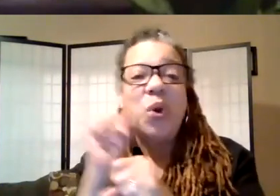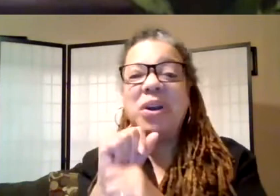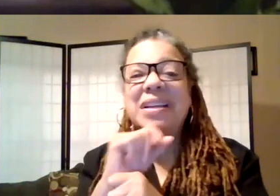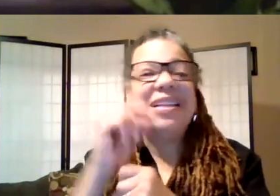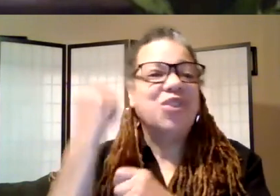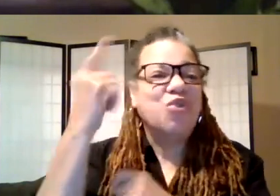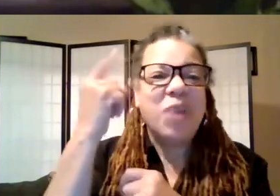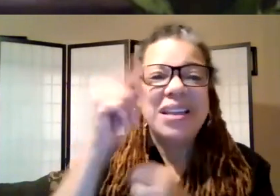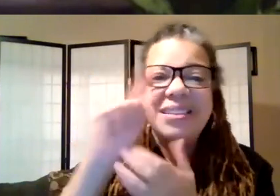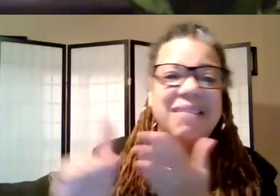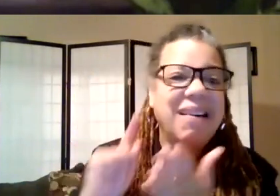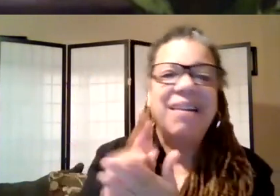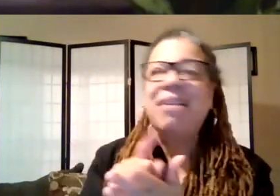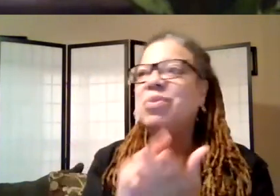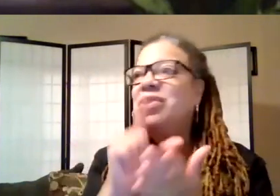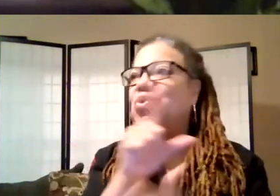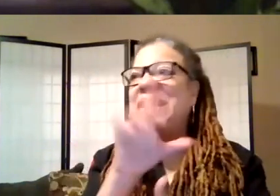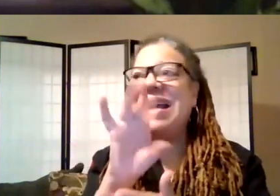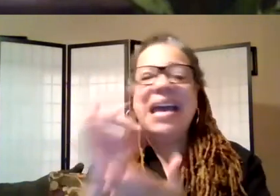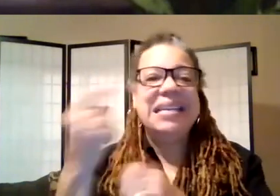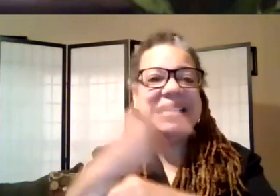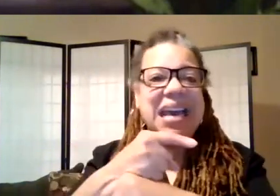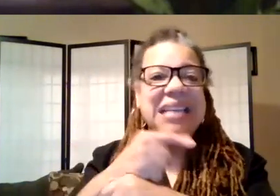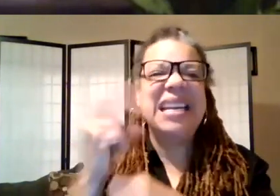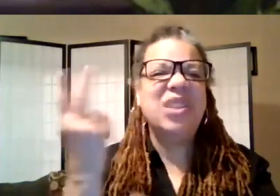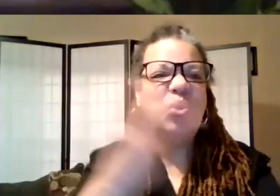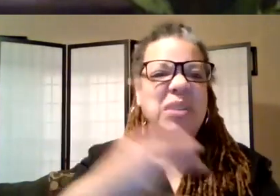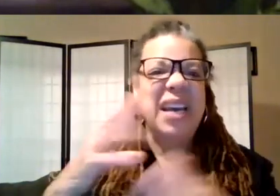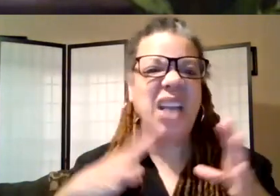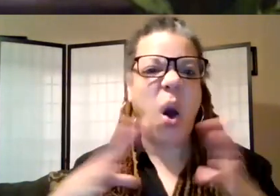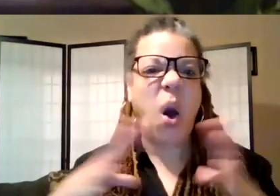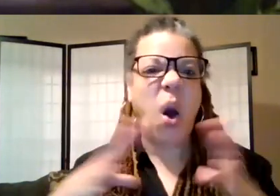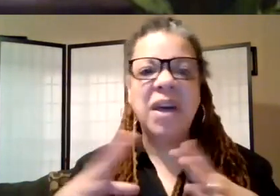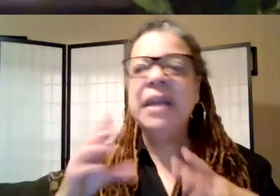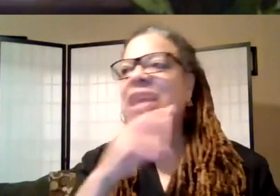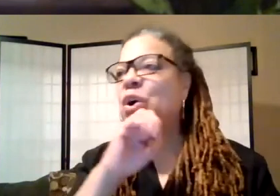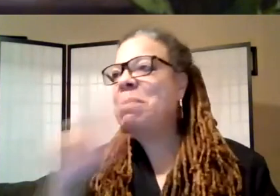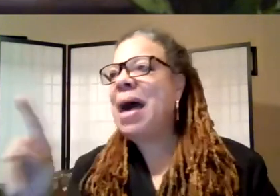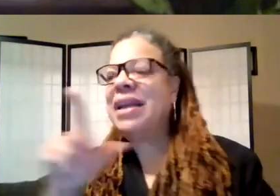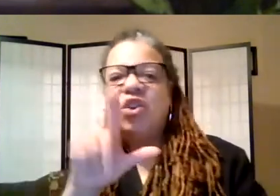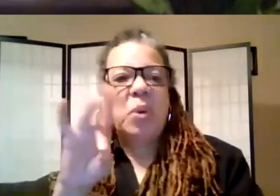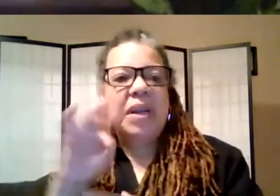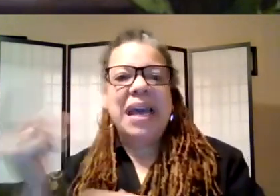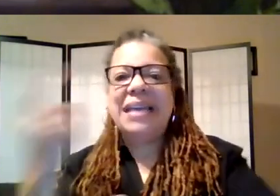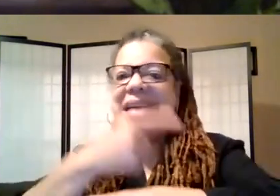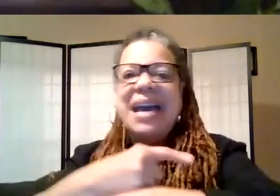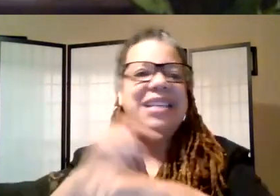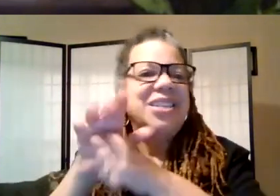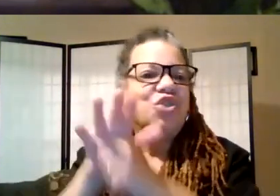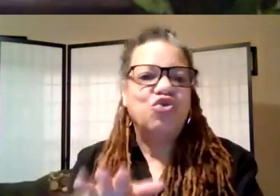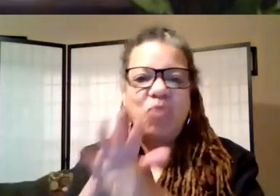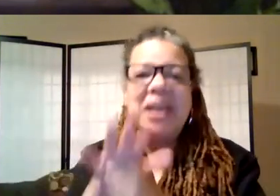hours where they work like 28 days in a row, and then they get 2 days off, and then they go back to working 28 days. And then you see the stress of the